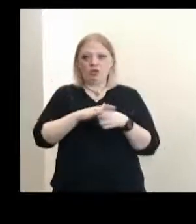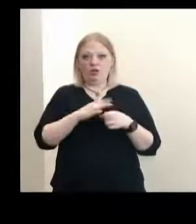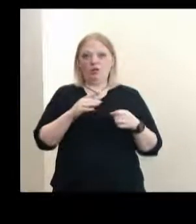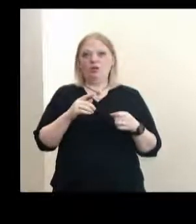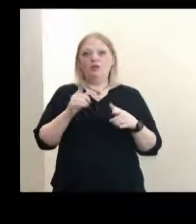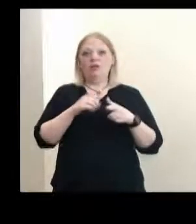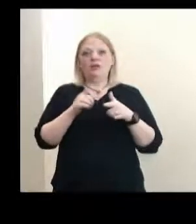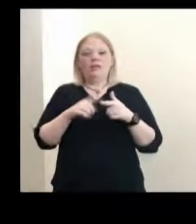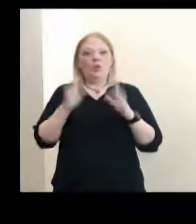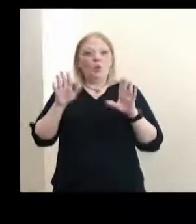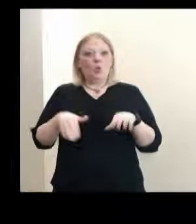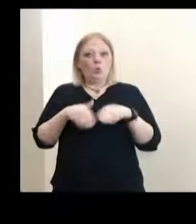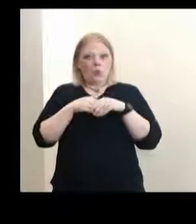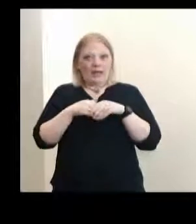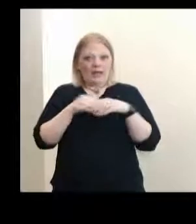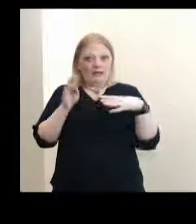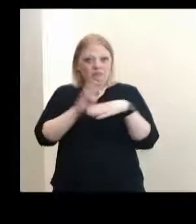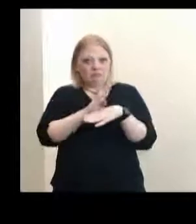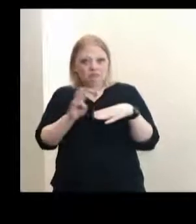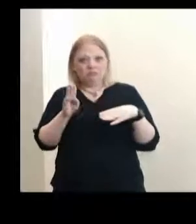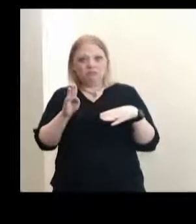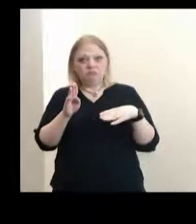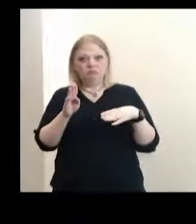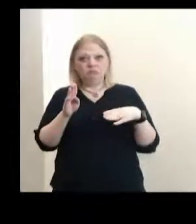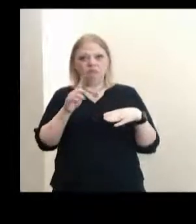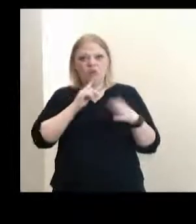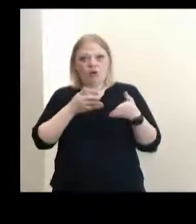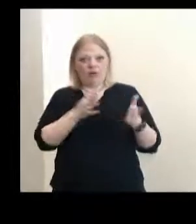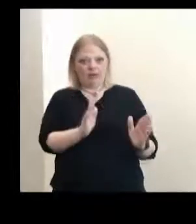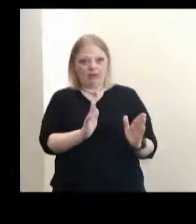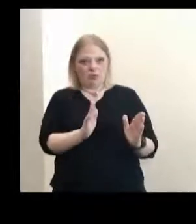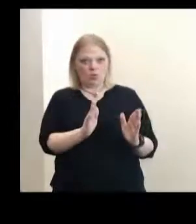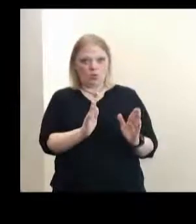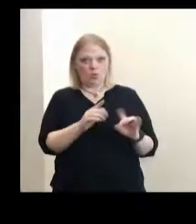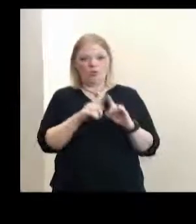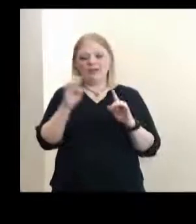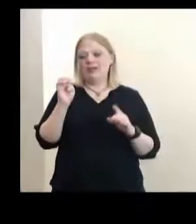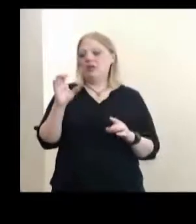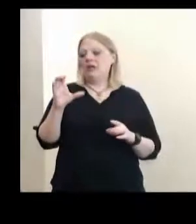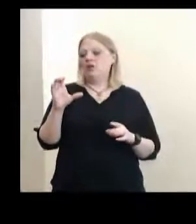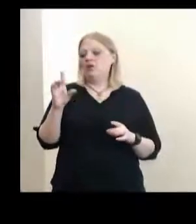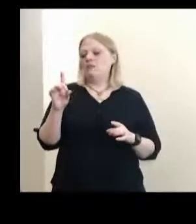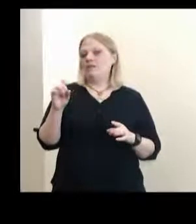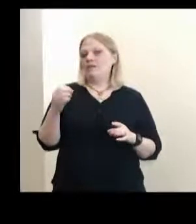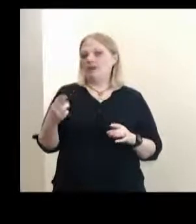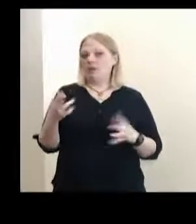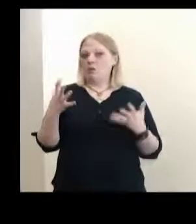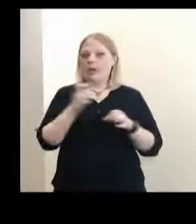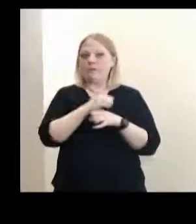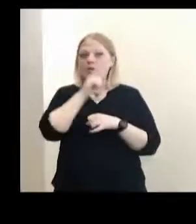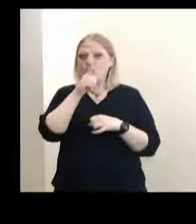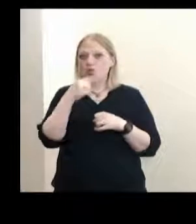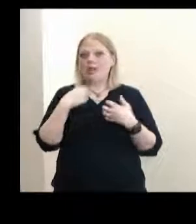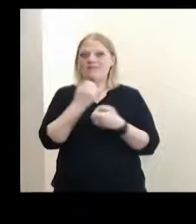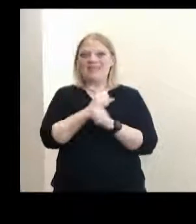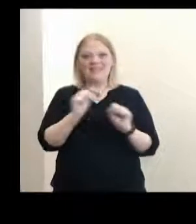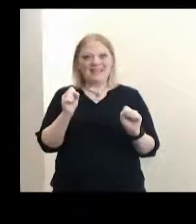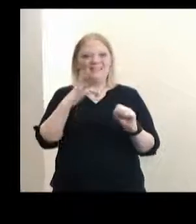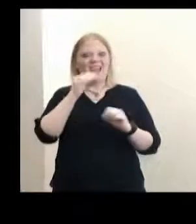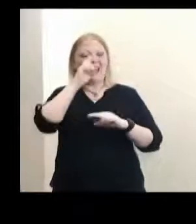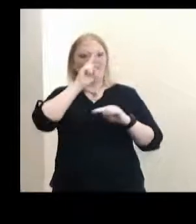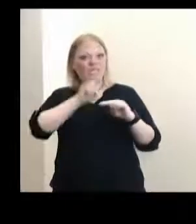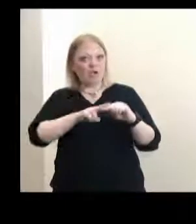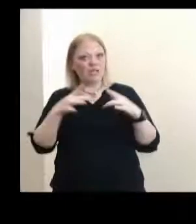wedding venues, these gatherings are allowed. However, the Erie County Health Department wants to make sure that you have a safe and